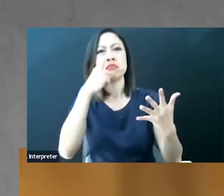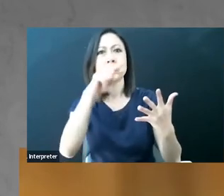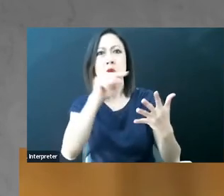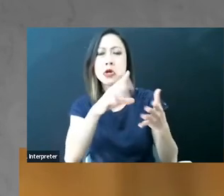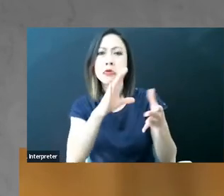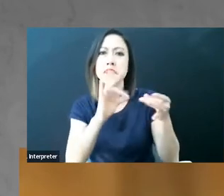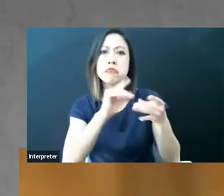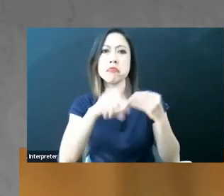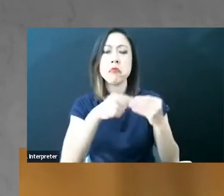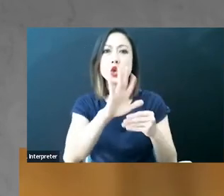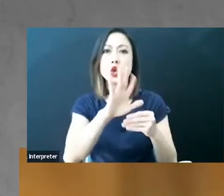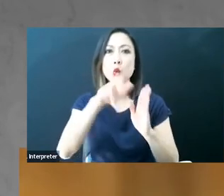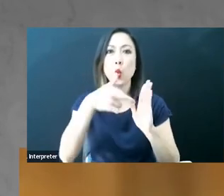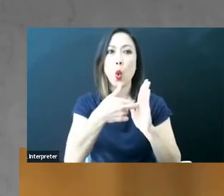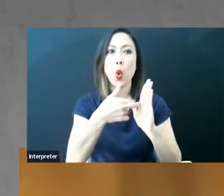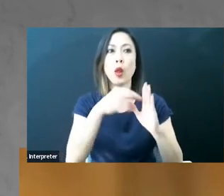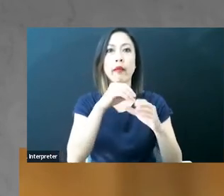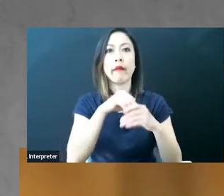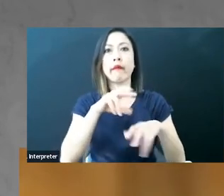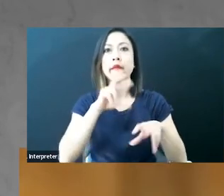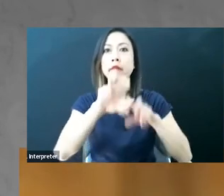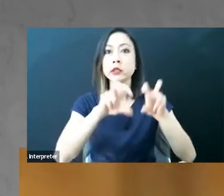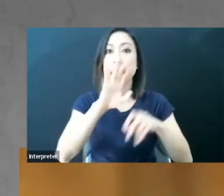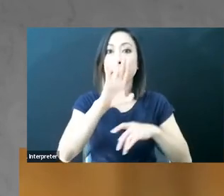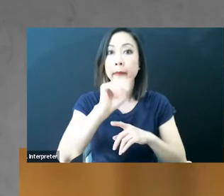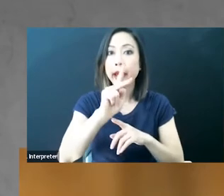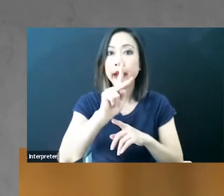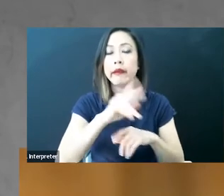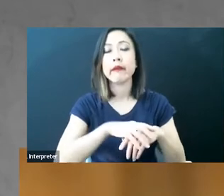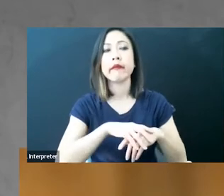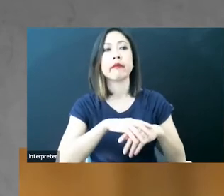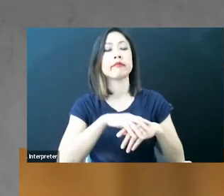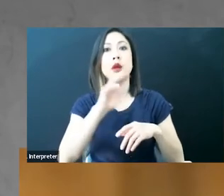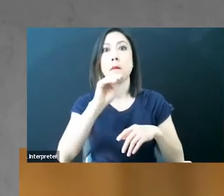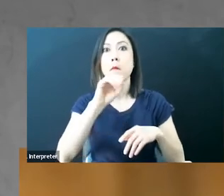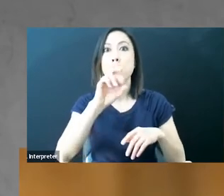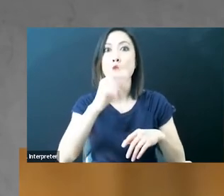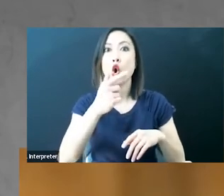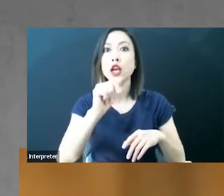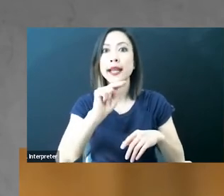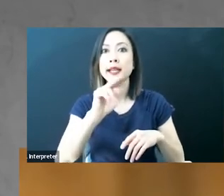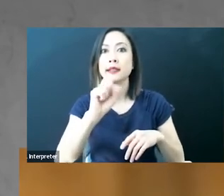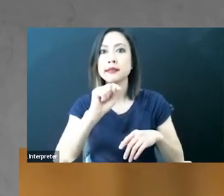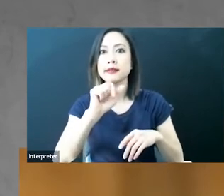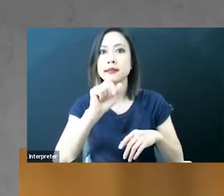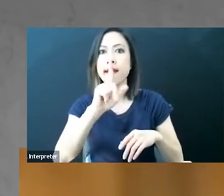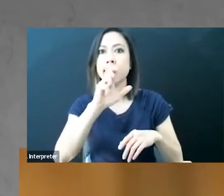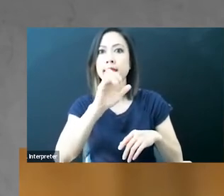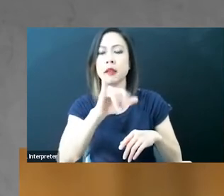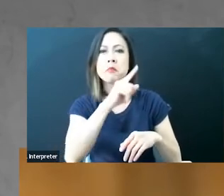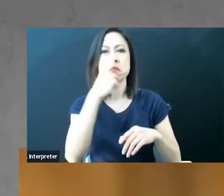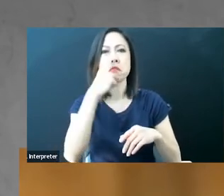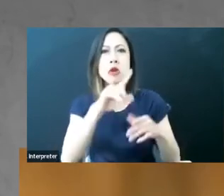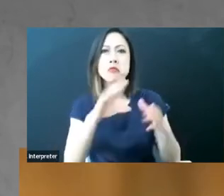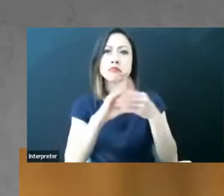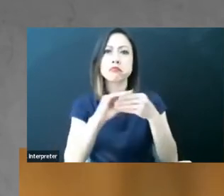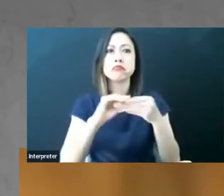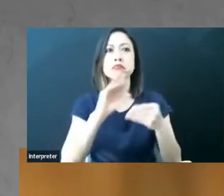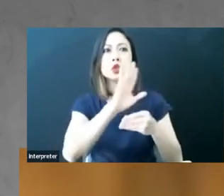investment banking, and maybe share with us your views on this whole issue of access to capital, for